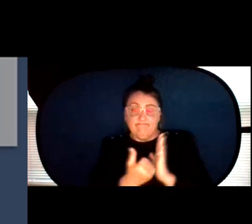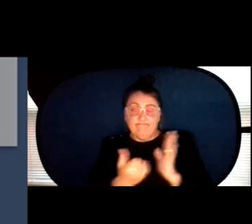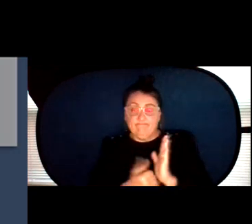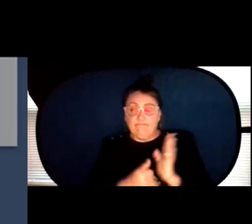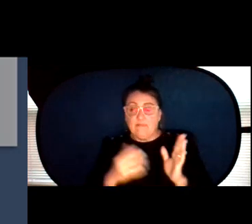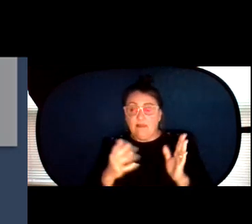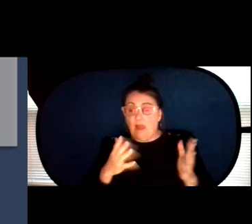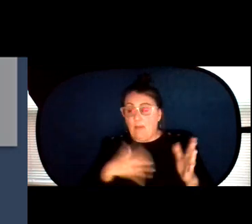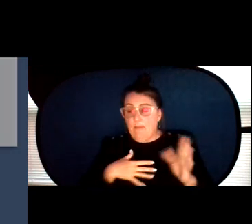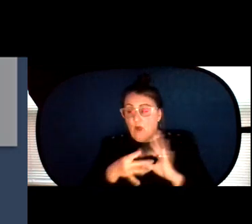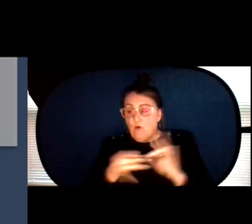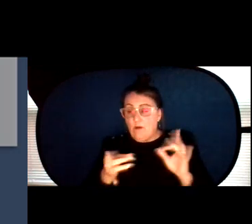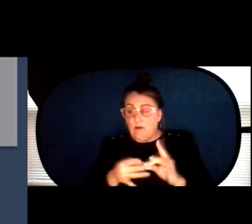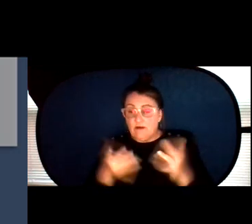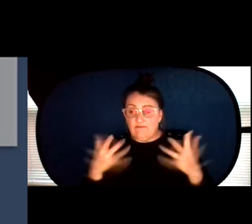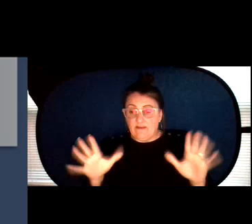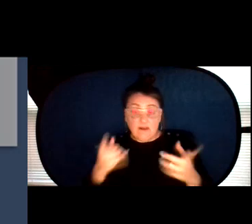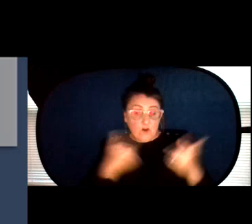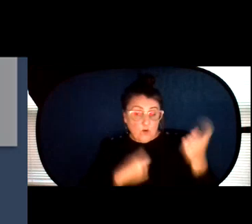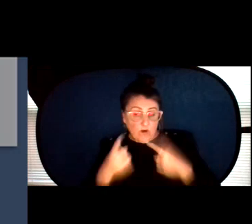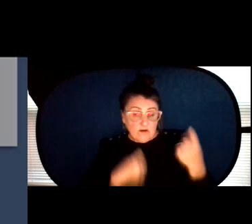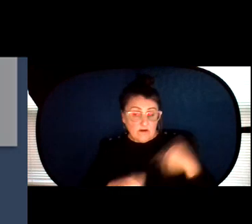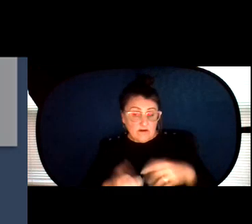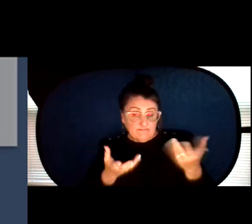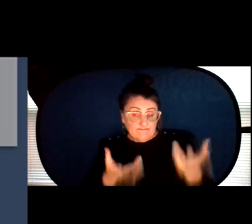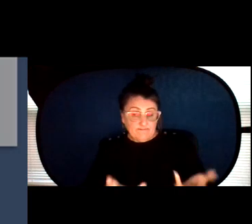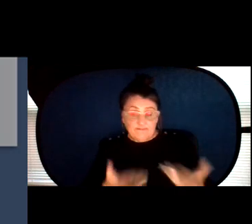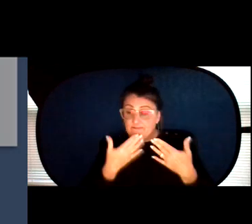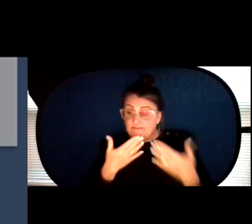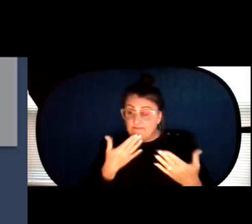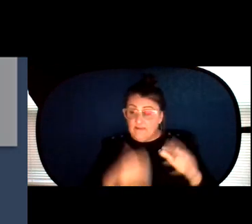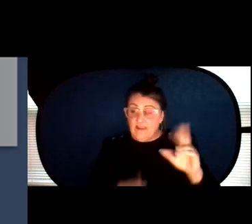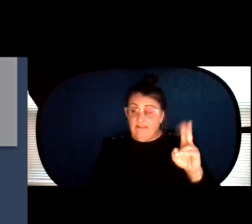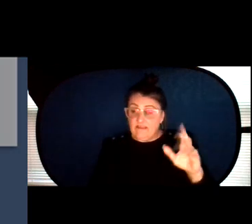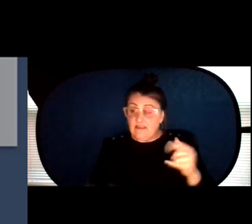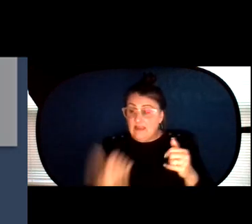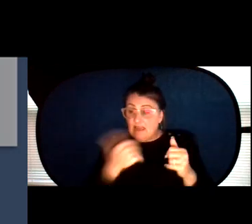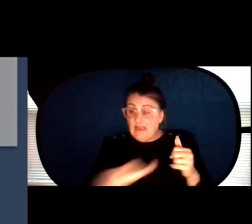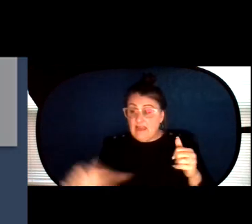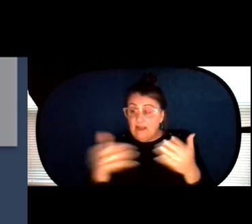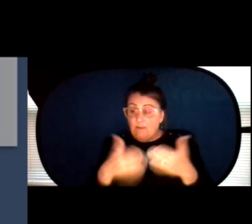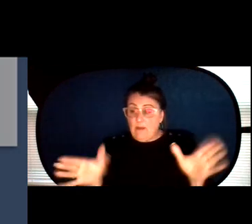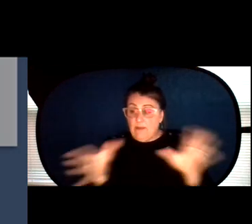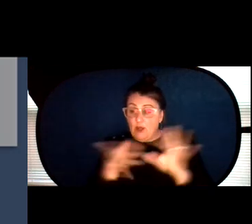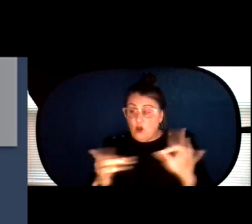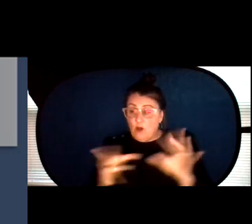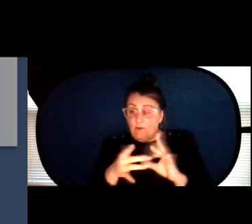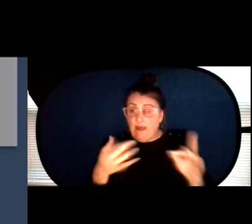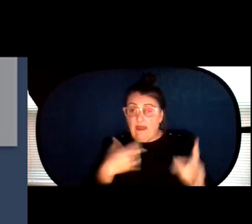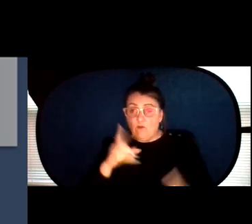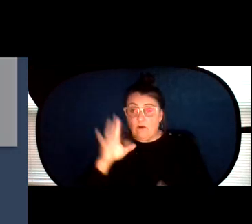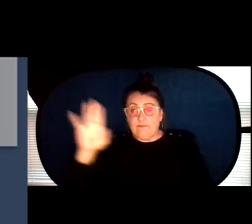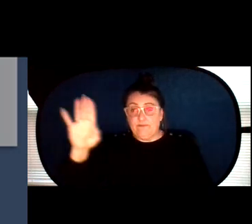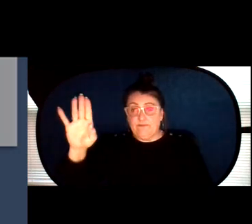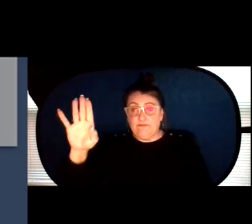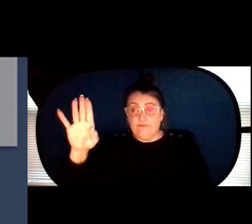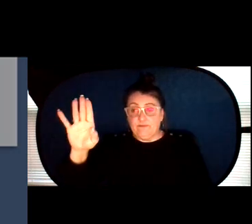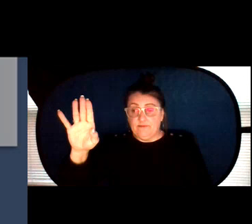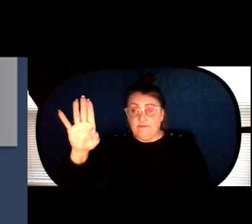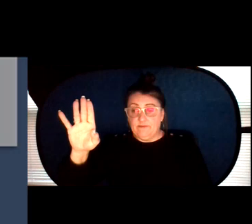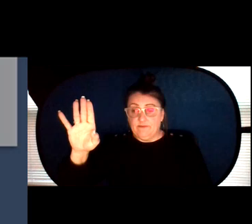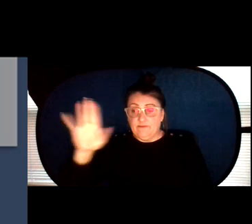my remarks. Happy to answer any questions. Thank you, Vincent. Any public comment? We do have one online attendee with their hand raised. I'd